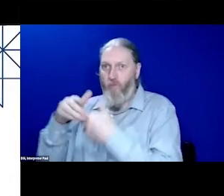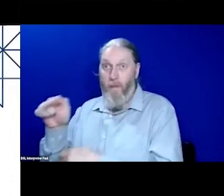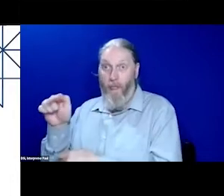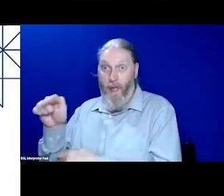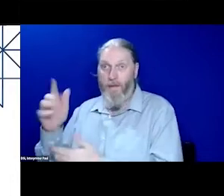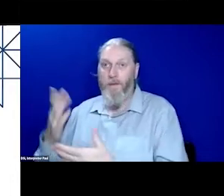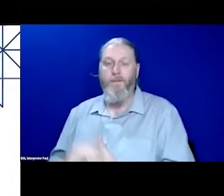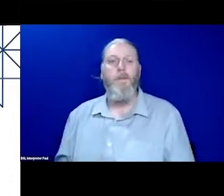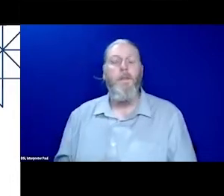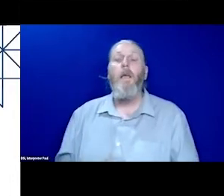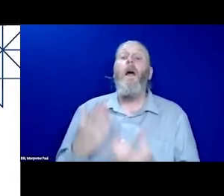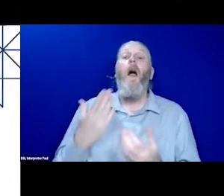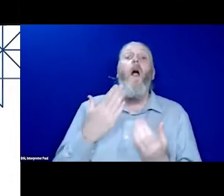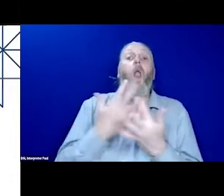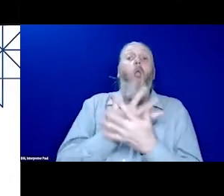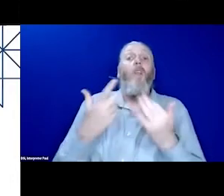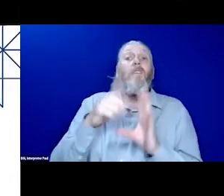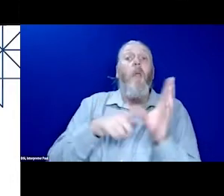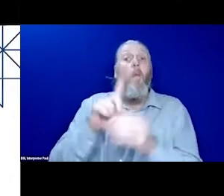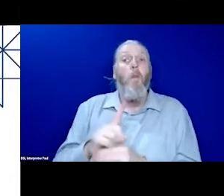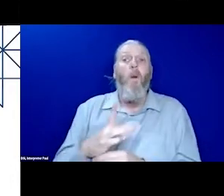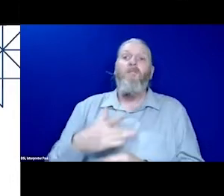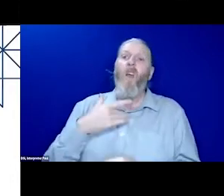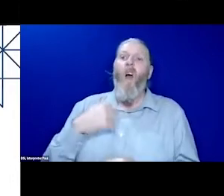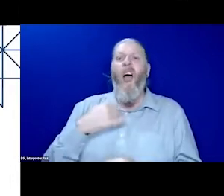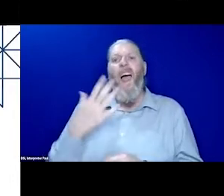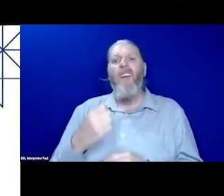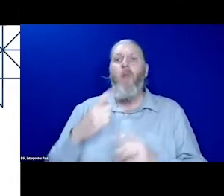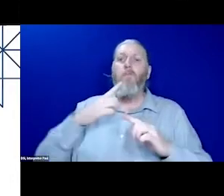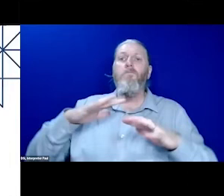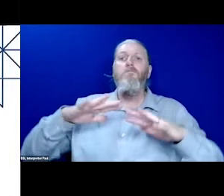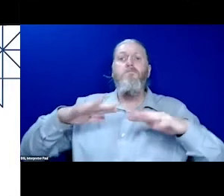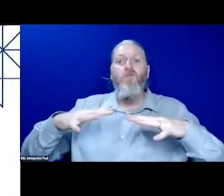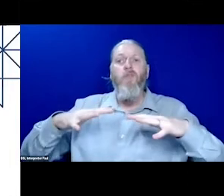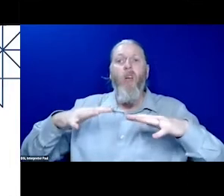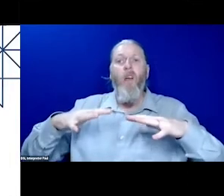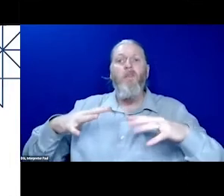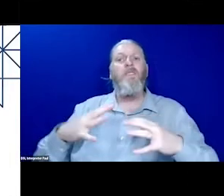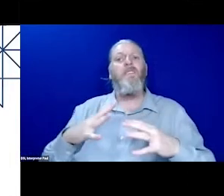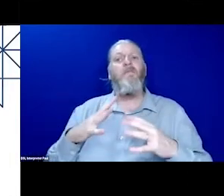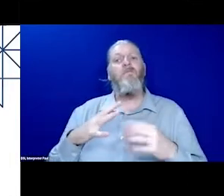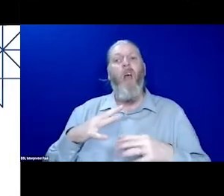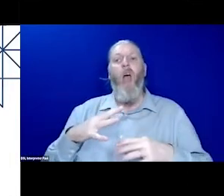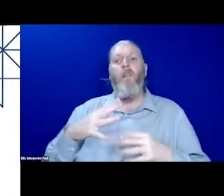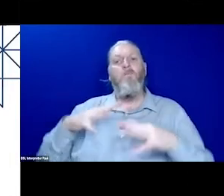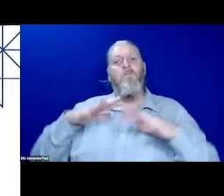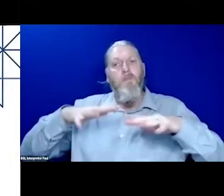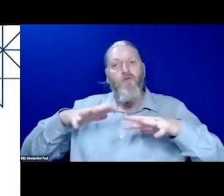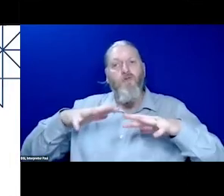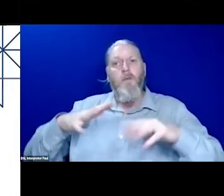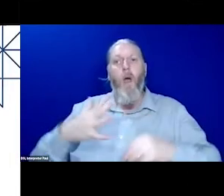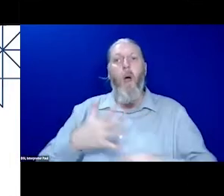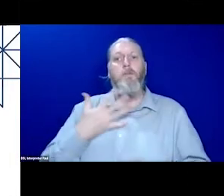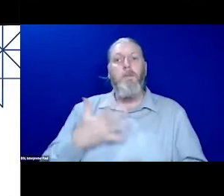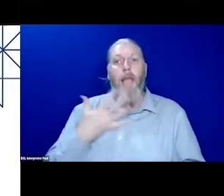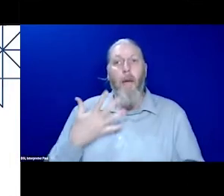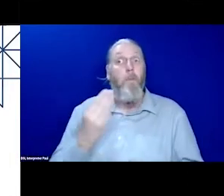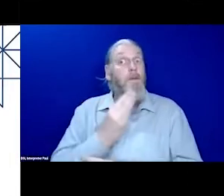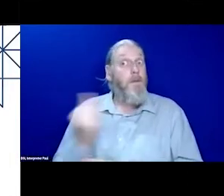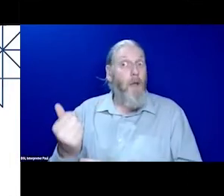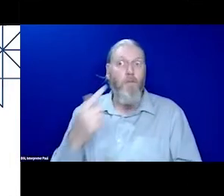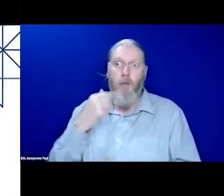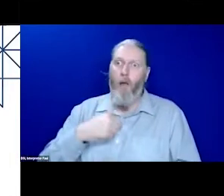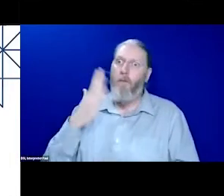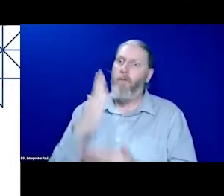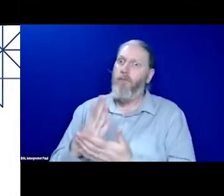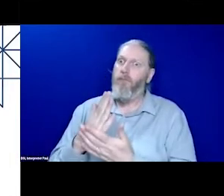of concern and distress. And then a smaller but significant group are feeling very high levels of distress. And anecdotally, some of these young people are